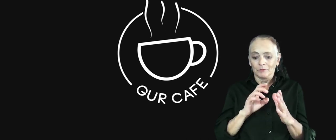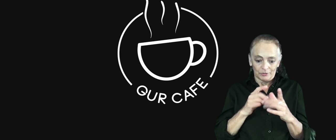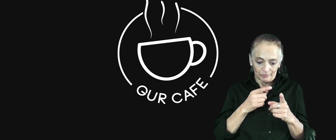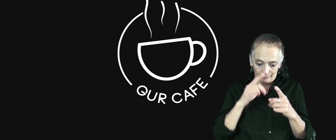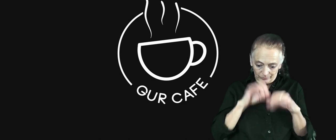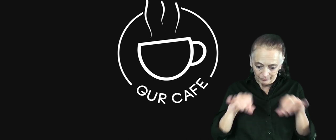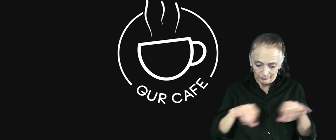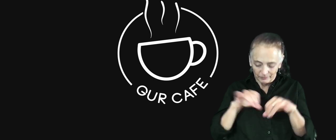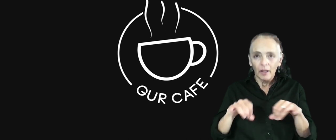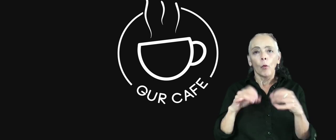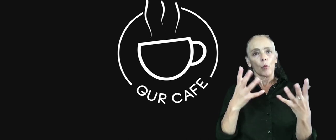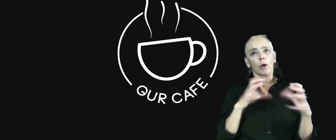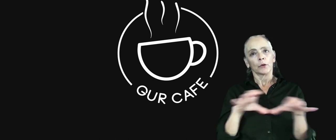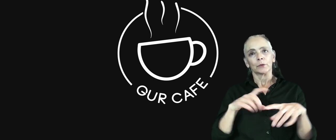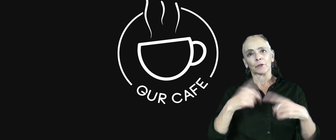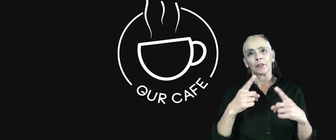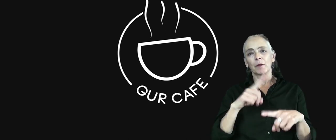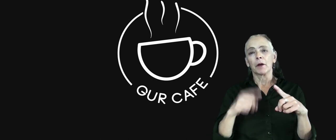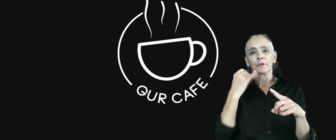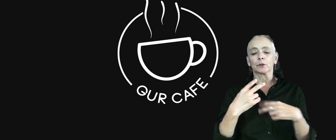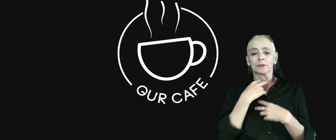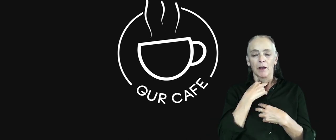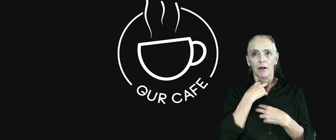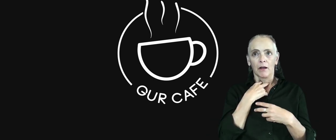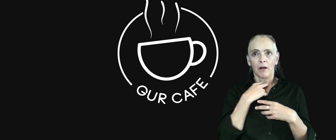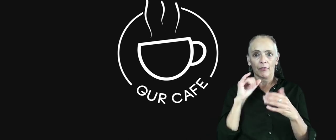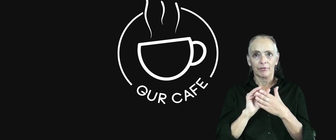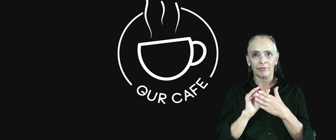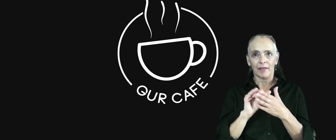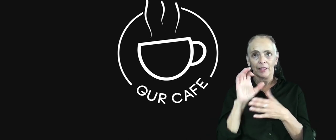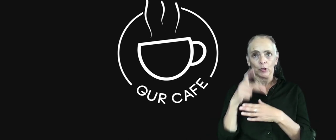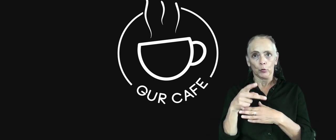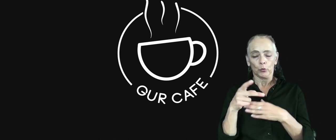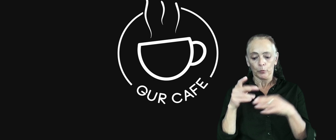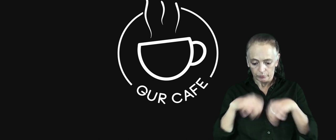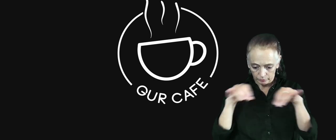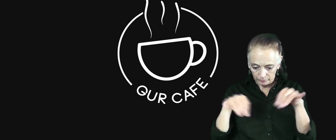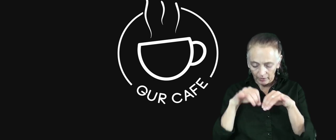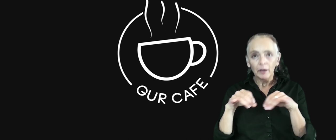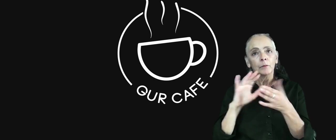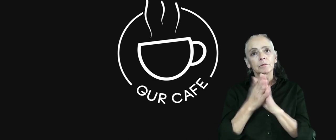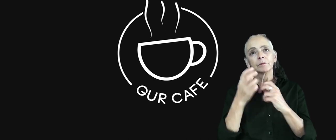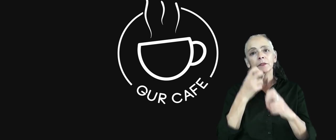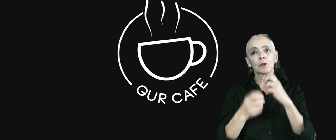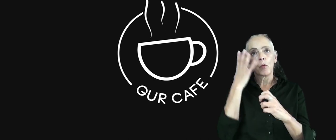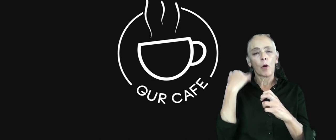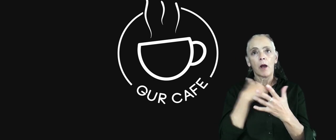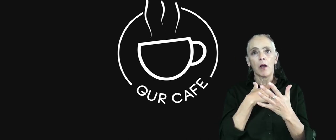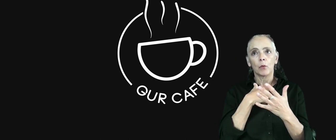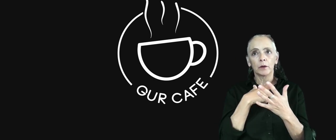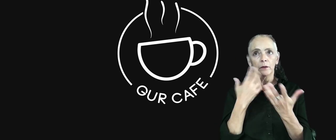we want to do it differently, but sometimes when you are stuck on that loop, it can get difficult, because you're anyway always